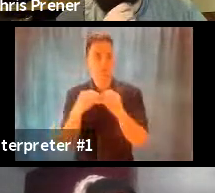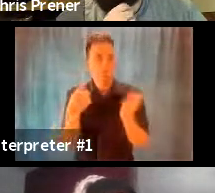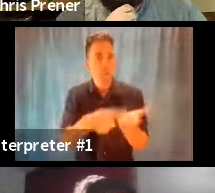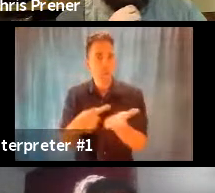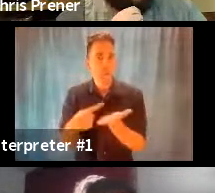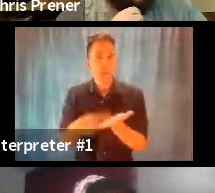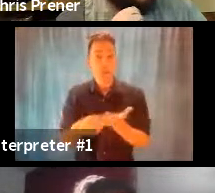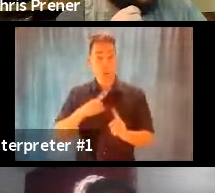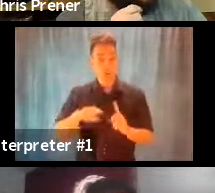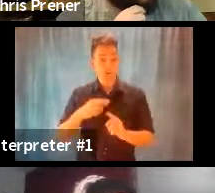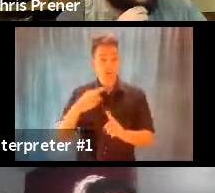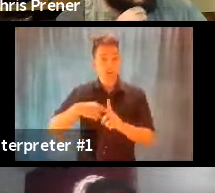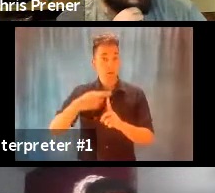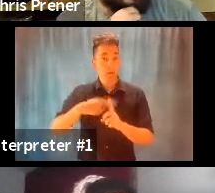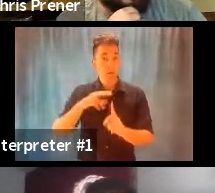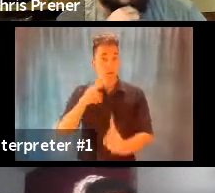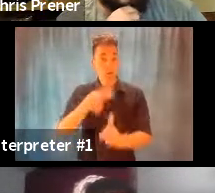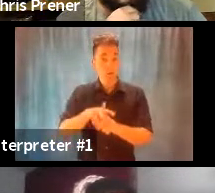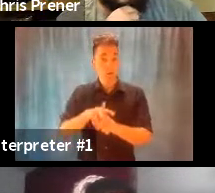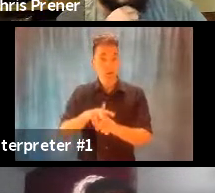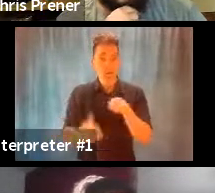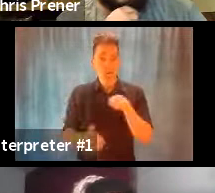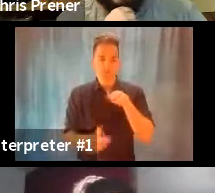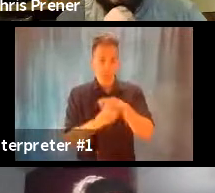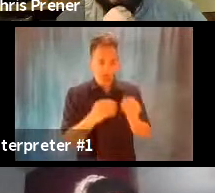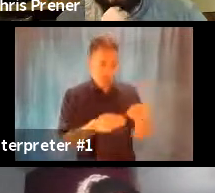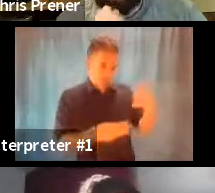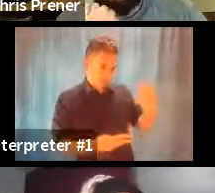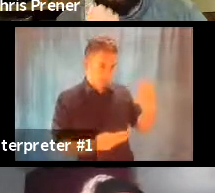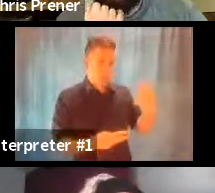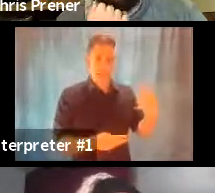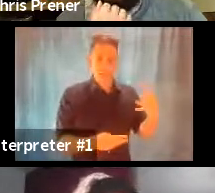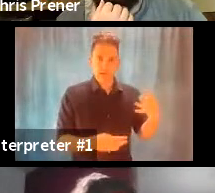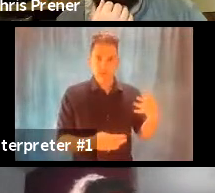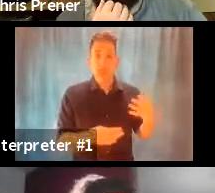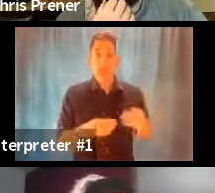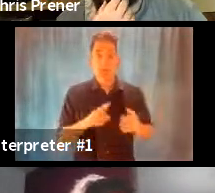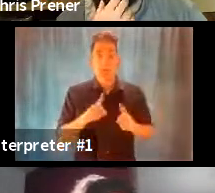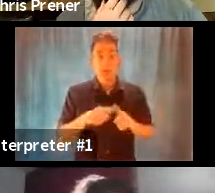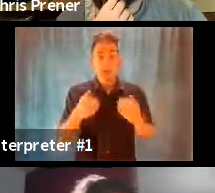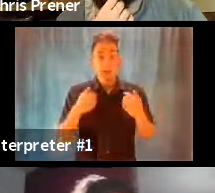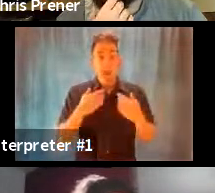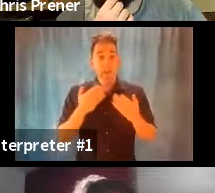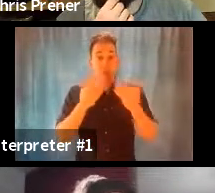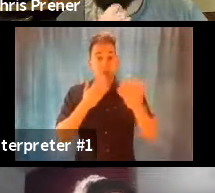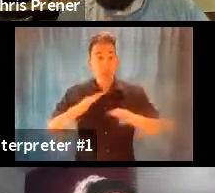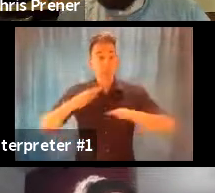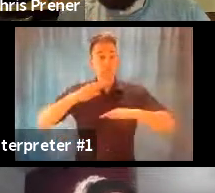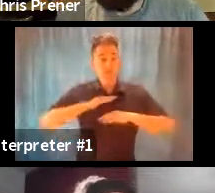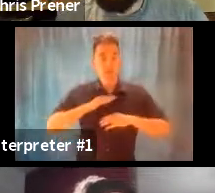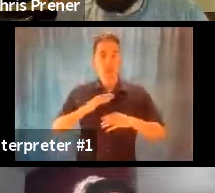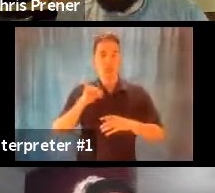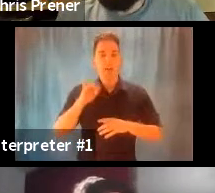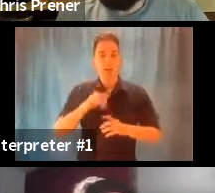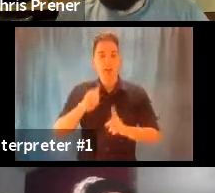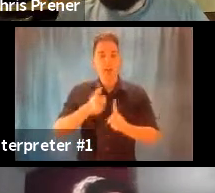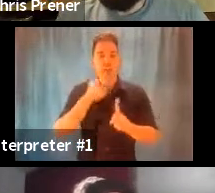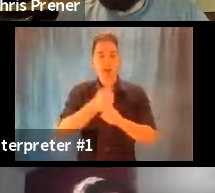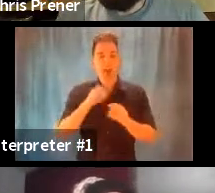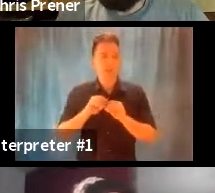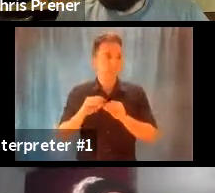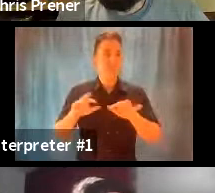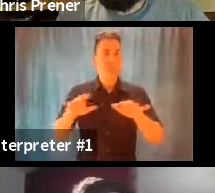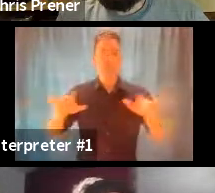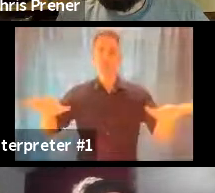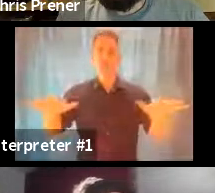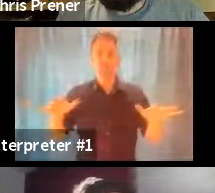vested in common goals. When individuals in conflict receive holistic and responsive service, the beneficial impact spreads beyond the dispute and out